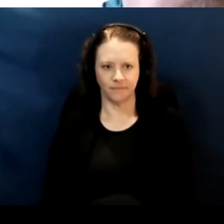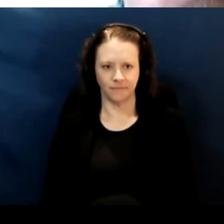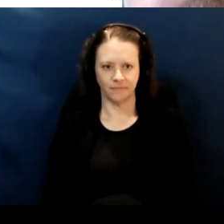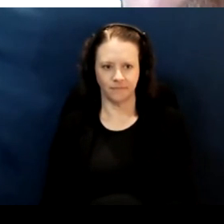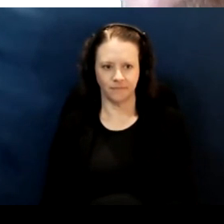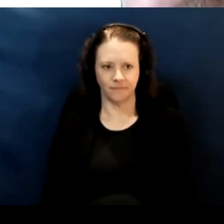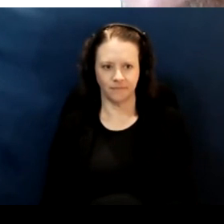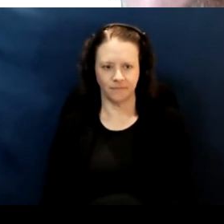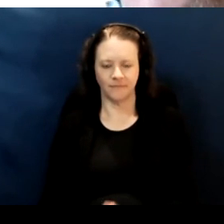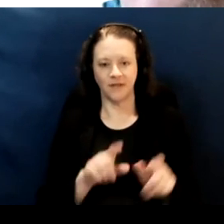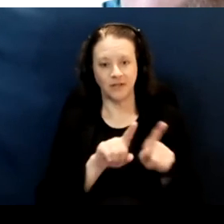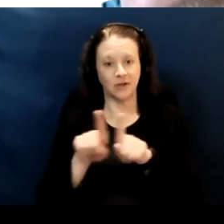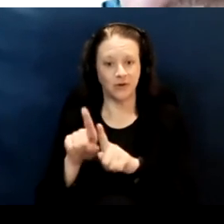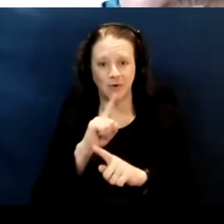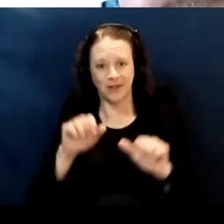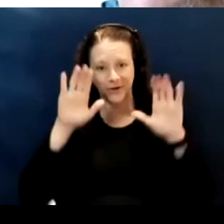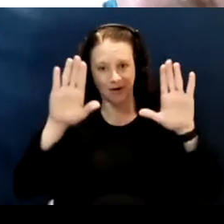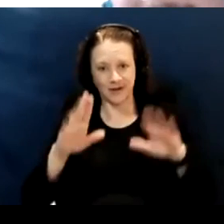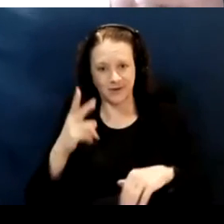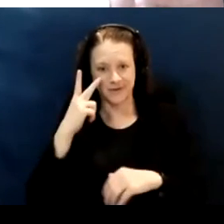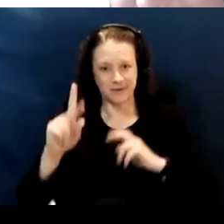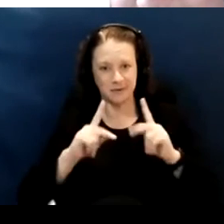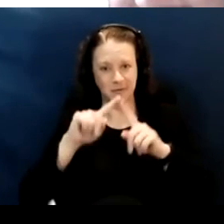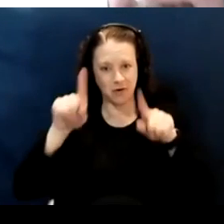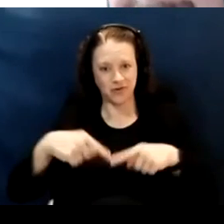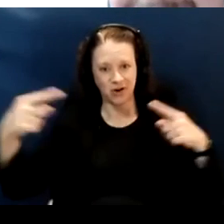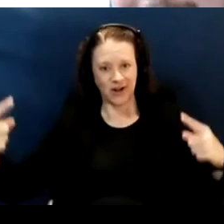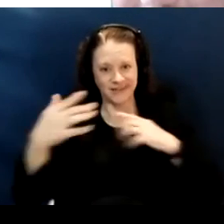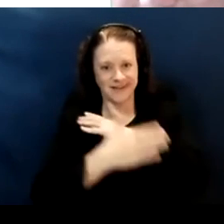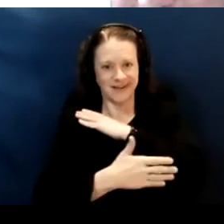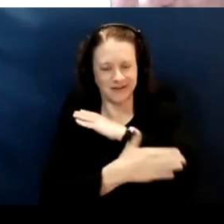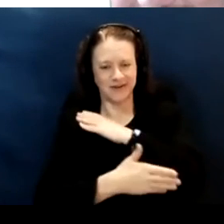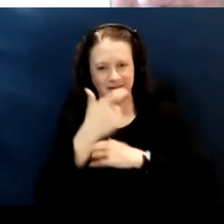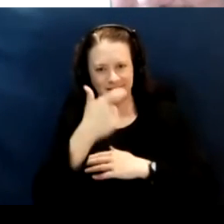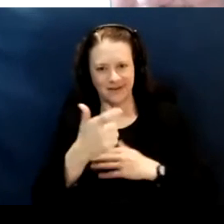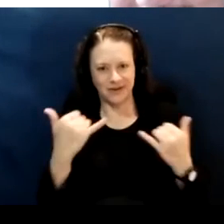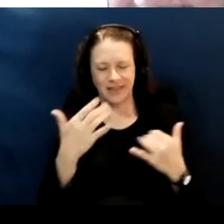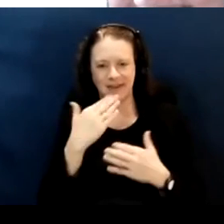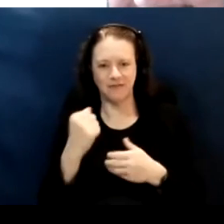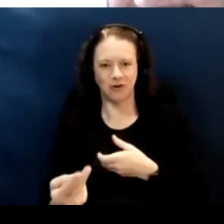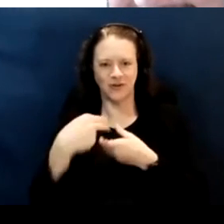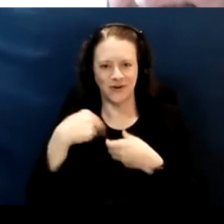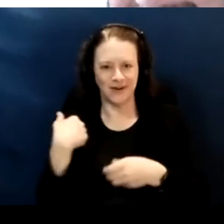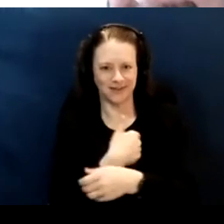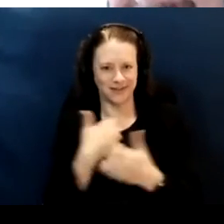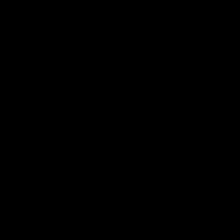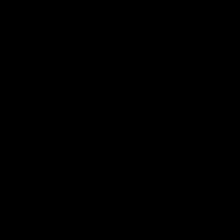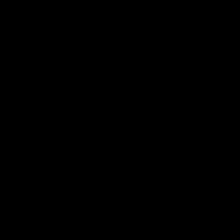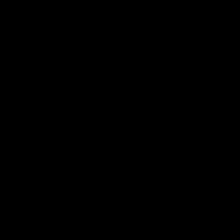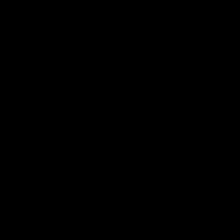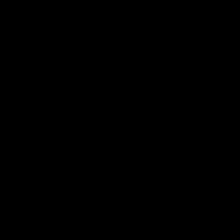It's also really great to see folks from across the country here today. Thank you for sitting in with us.